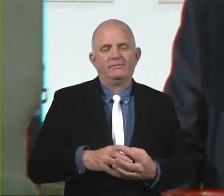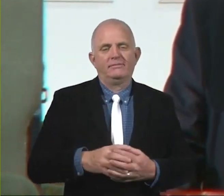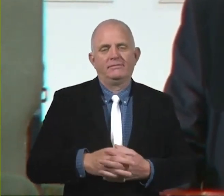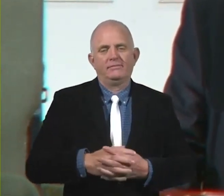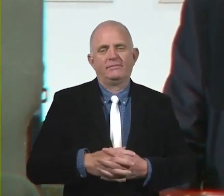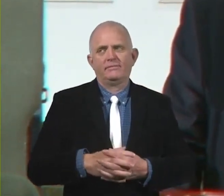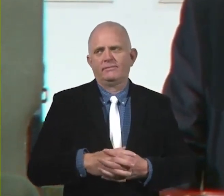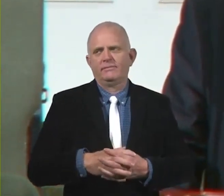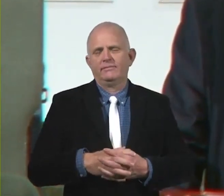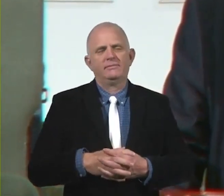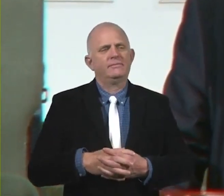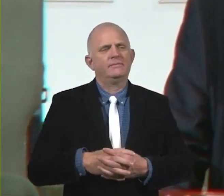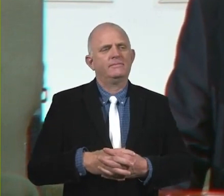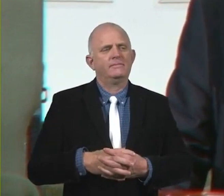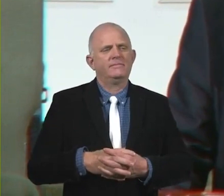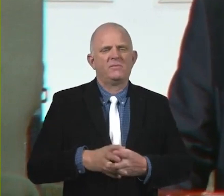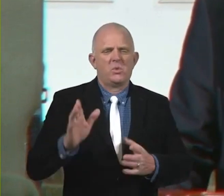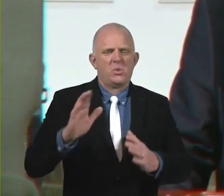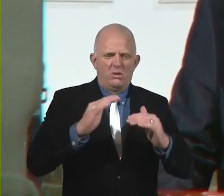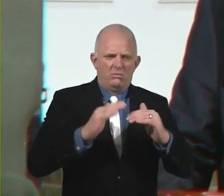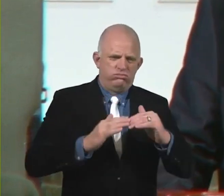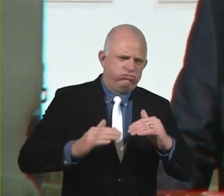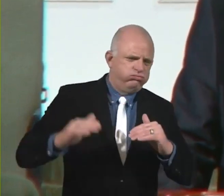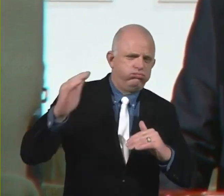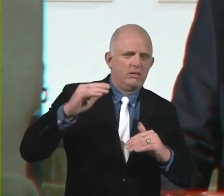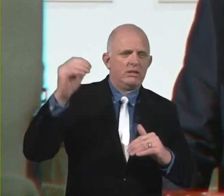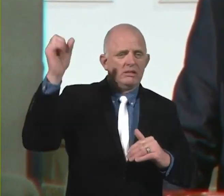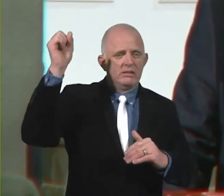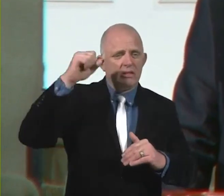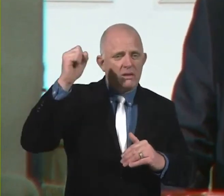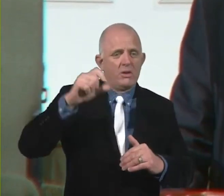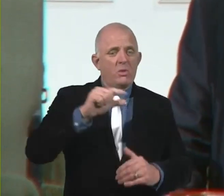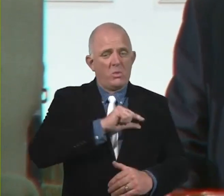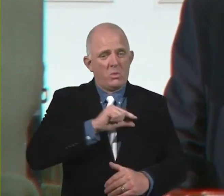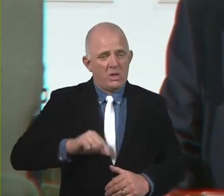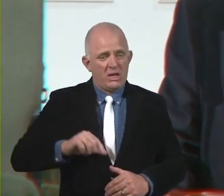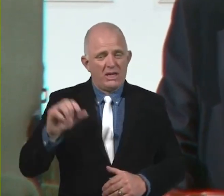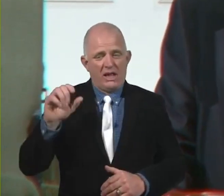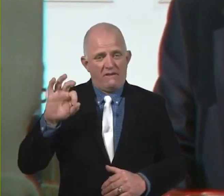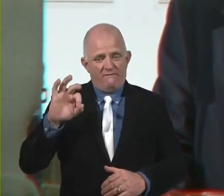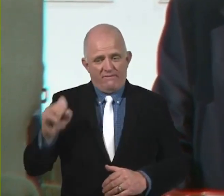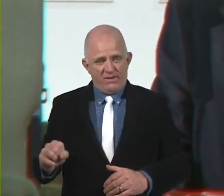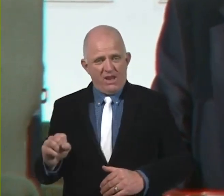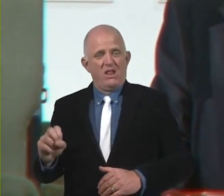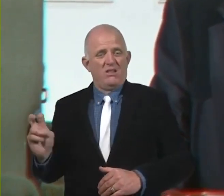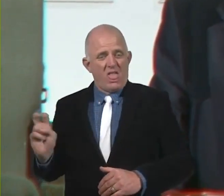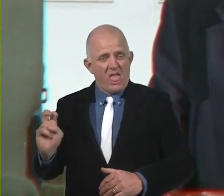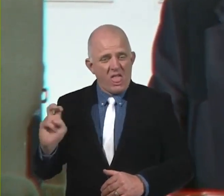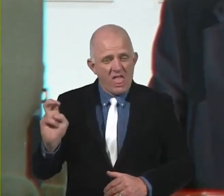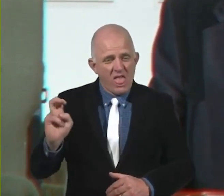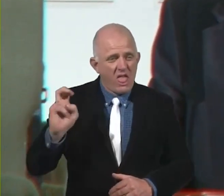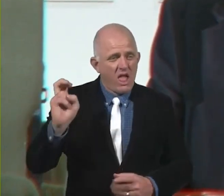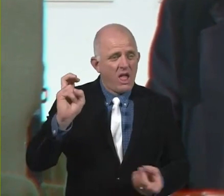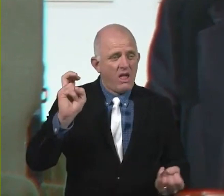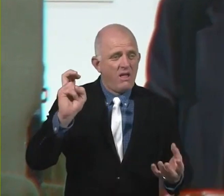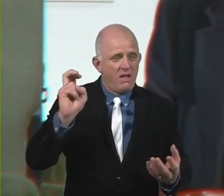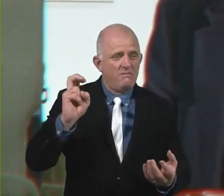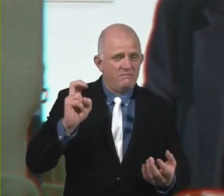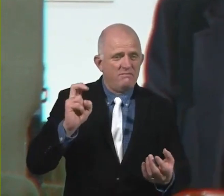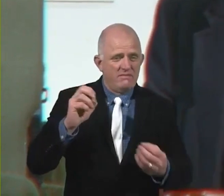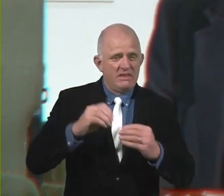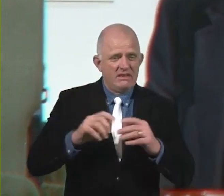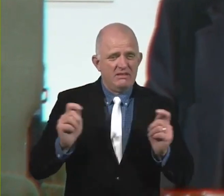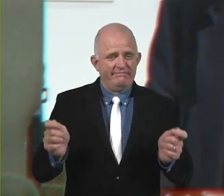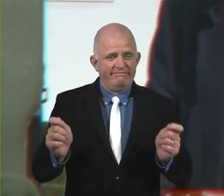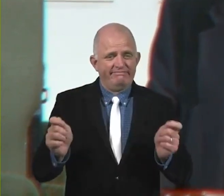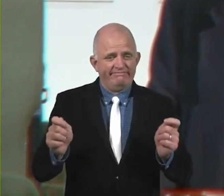Greater than Solomon. The Queen of the South had come 2,000 miles in an open-top chariot